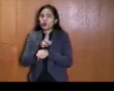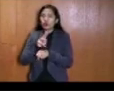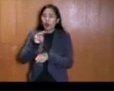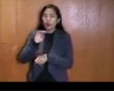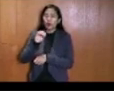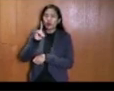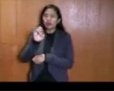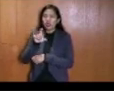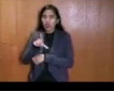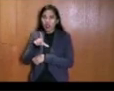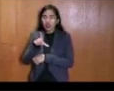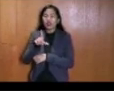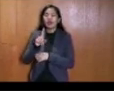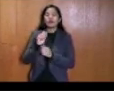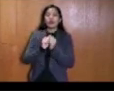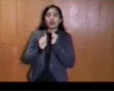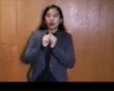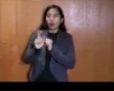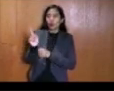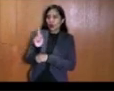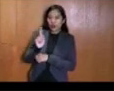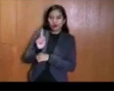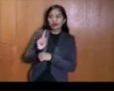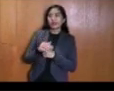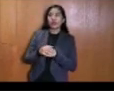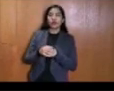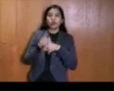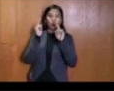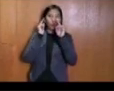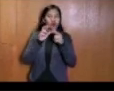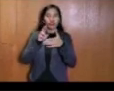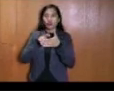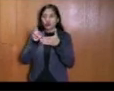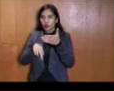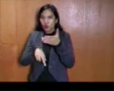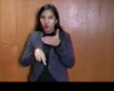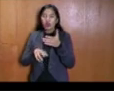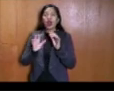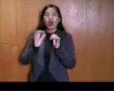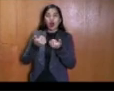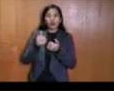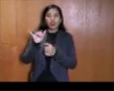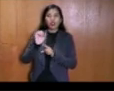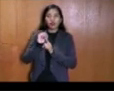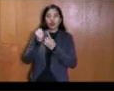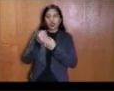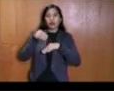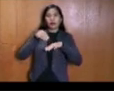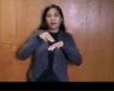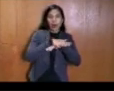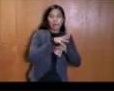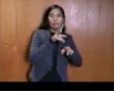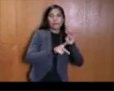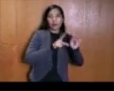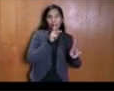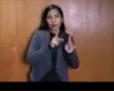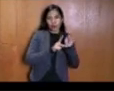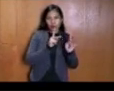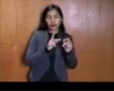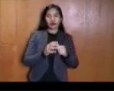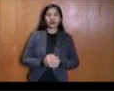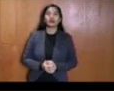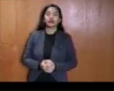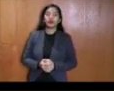What kind of decisions will be made based on the model outcomes? And how will these decisions impact people or systems on the ground?